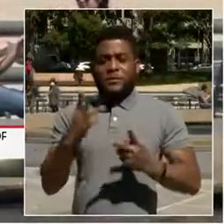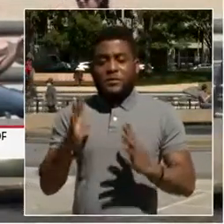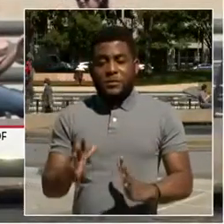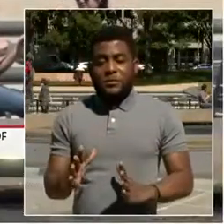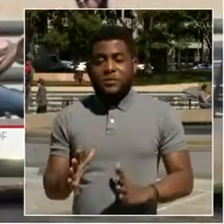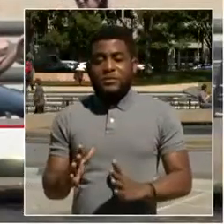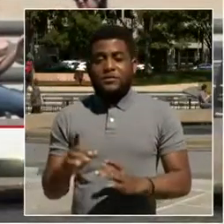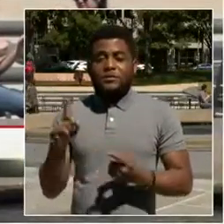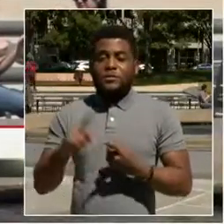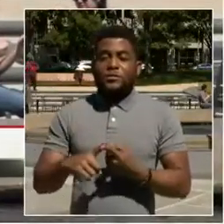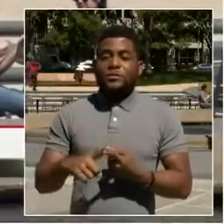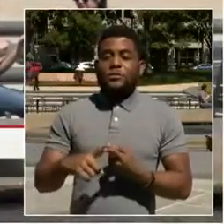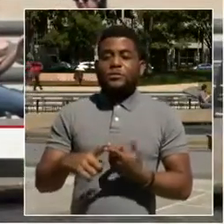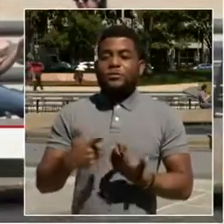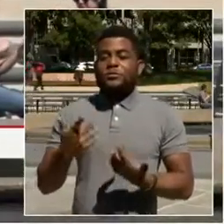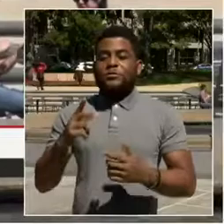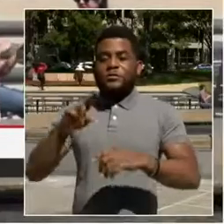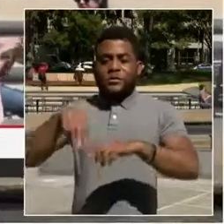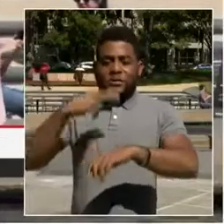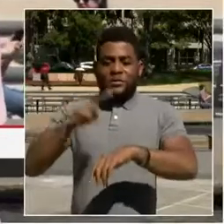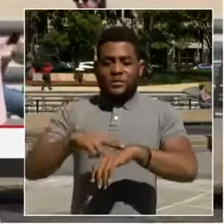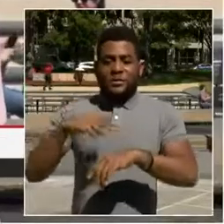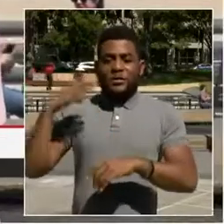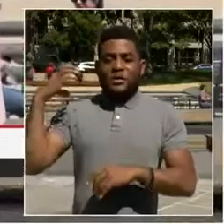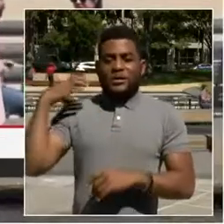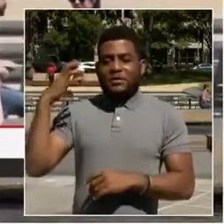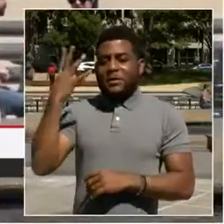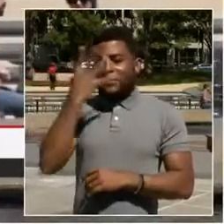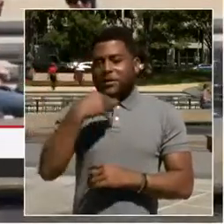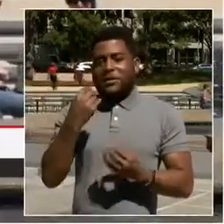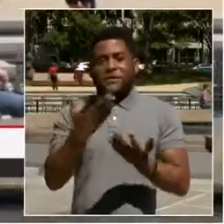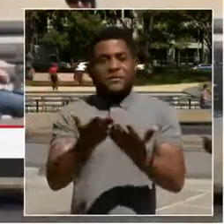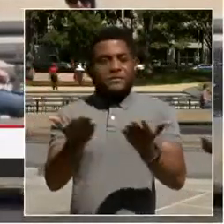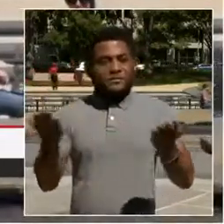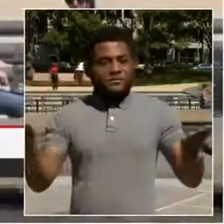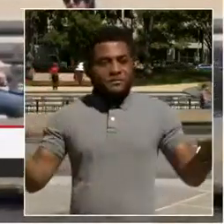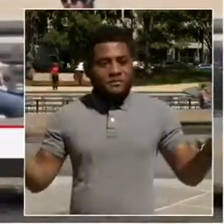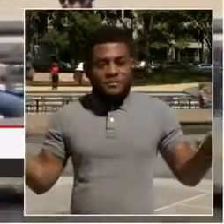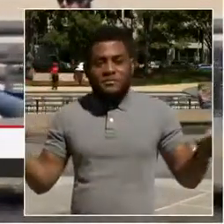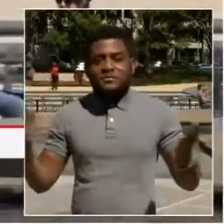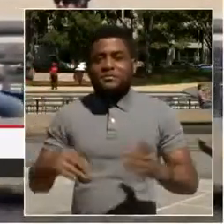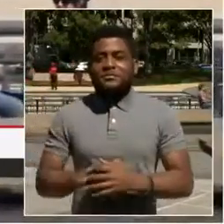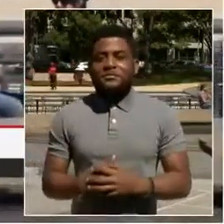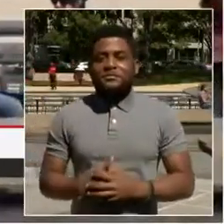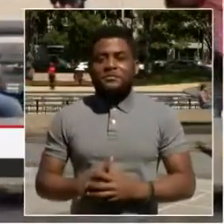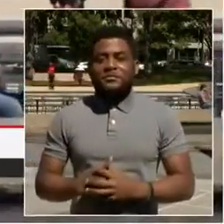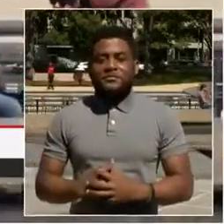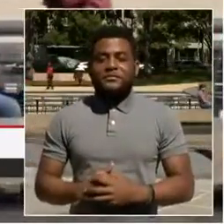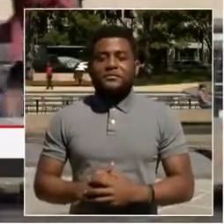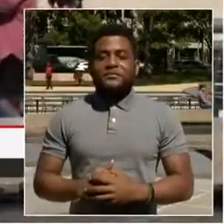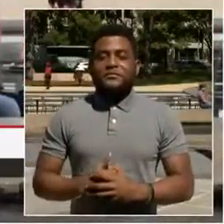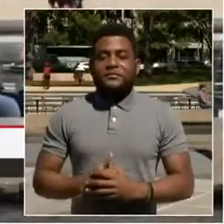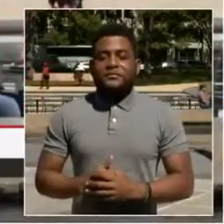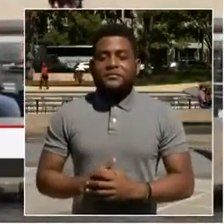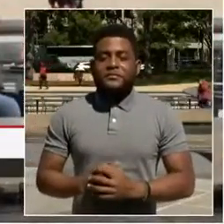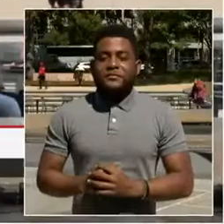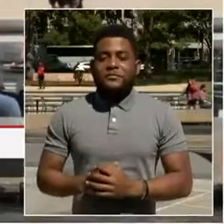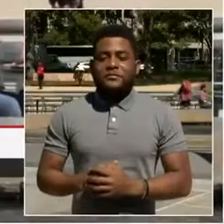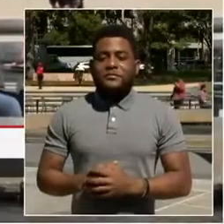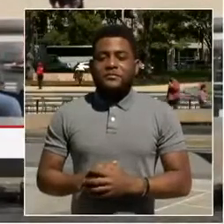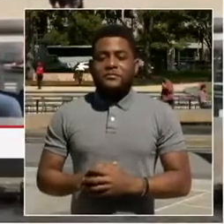nation's capital, just what they need if they come to downtown D.C. Now,